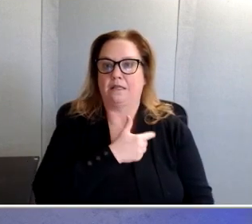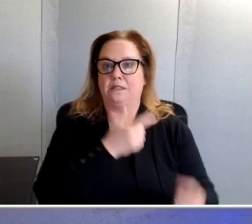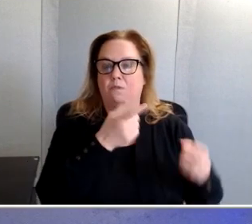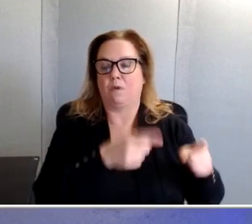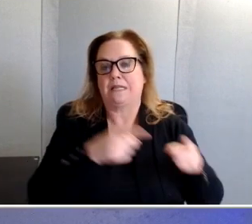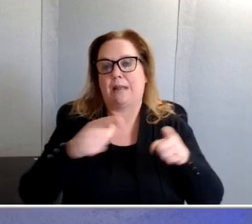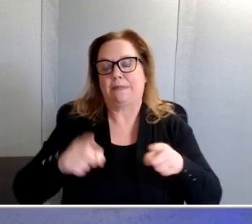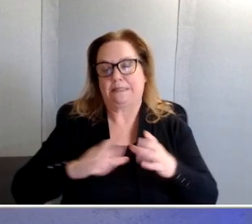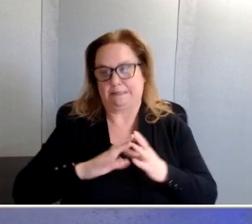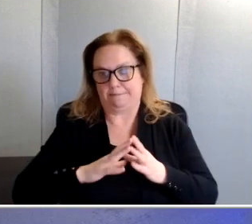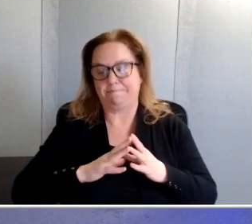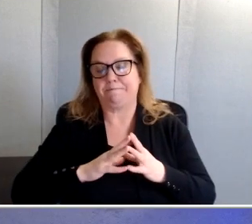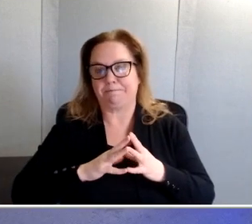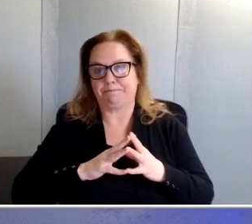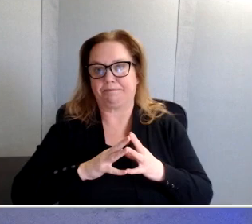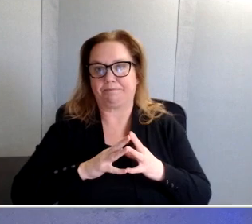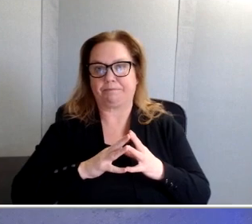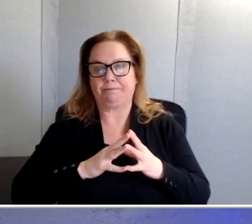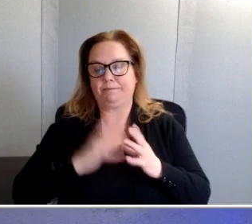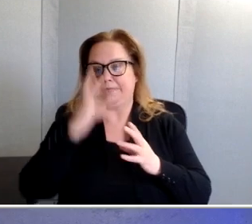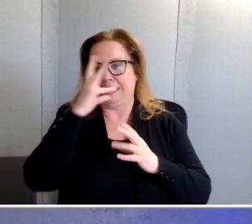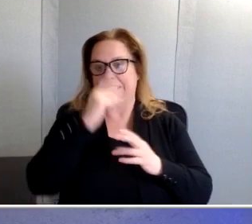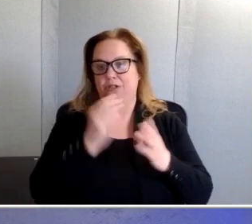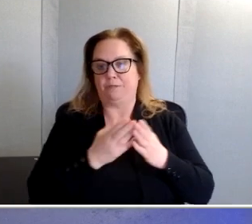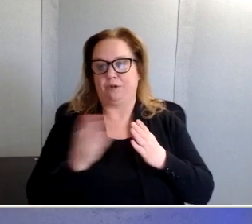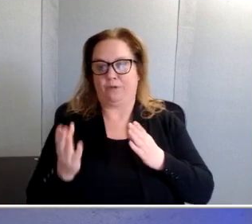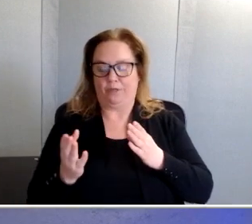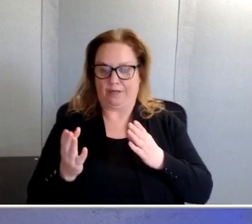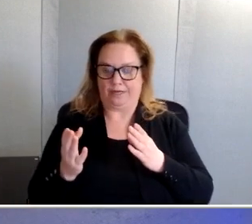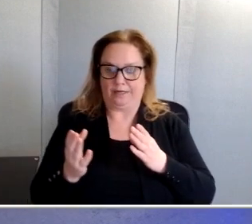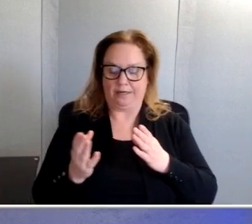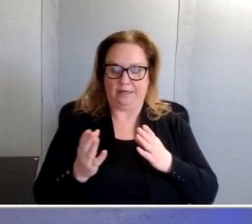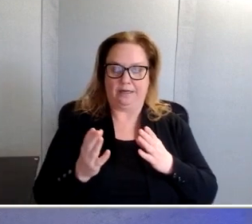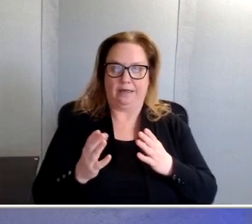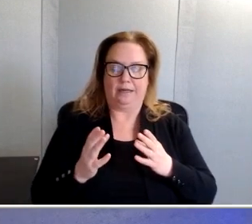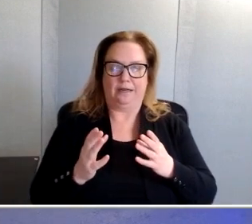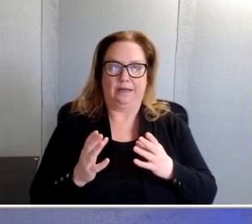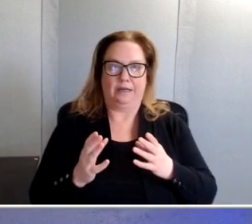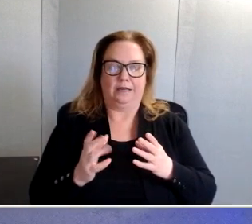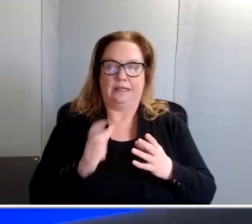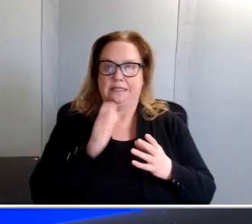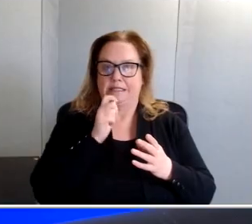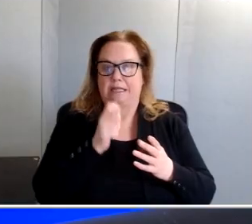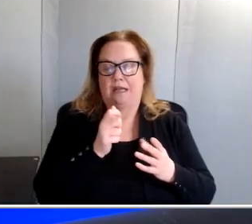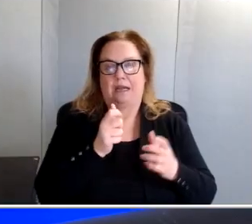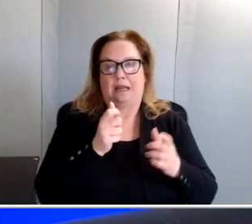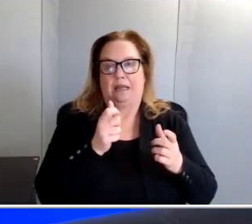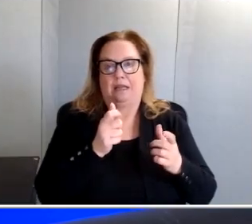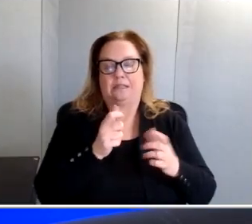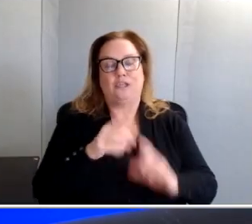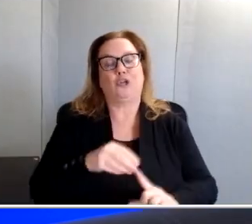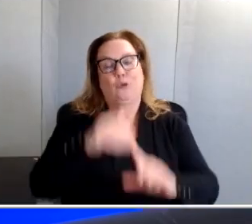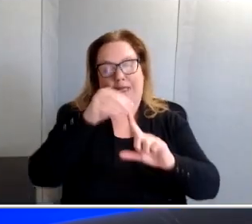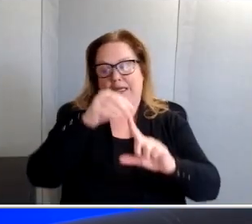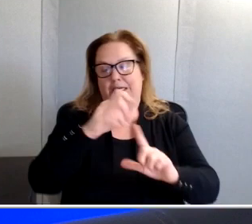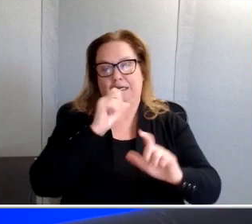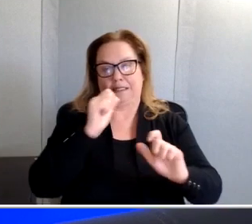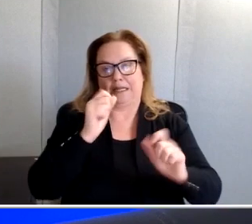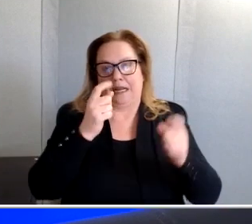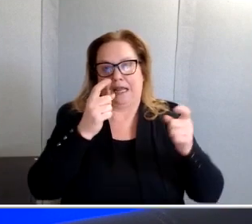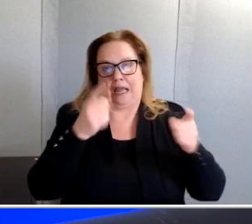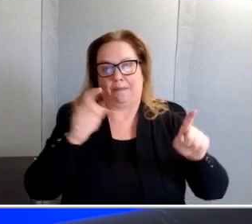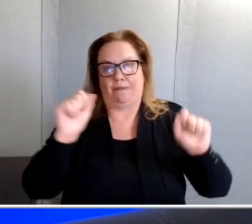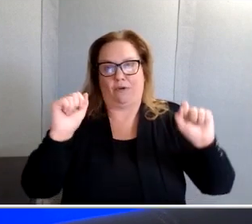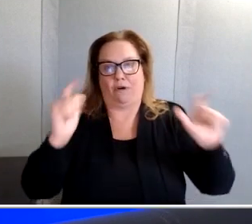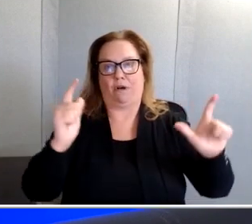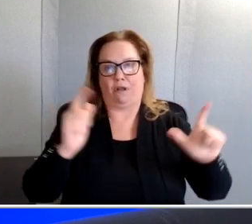So that's it's such a beautiful thing, and it's a unique thing. It's not something that happens for everybody, and that's both on the donor side,